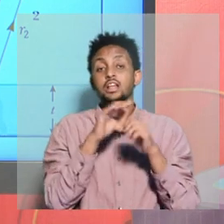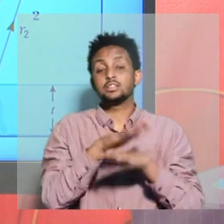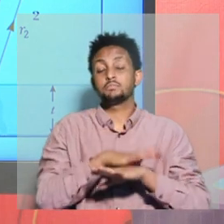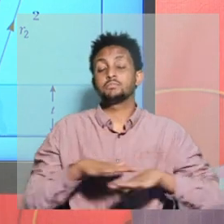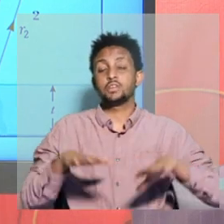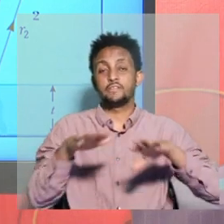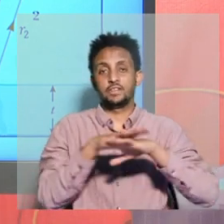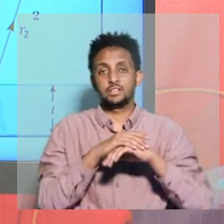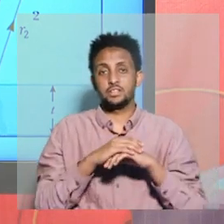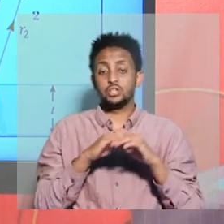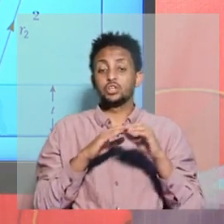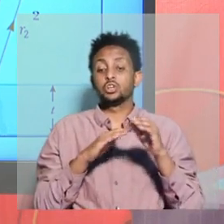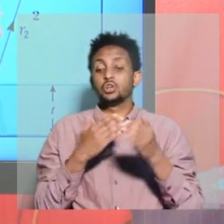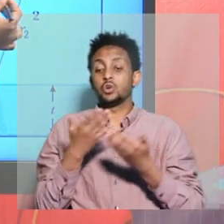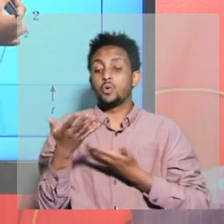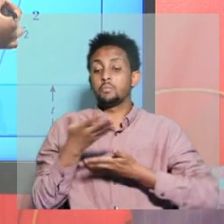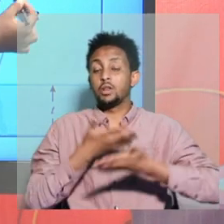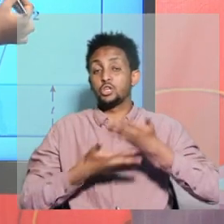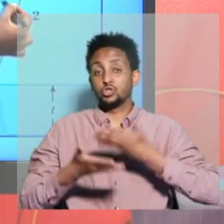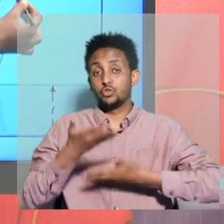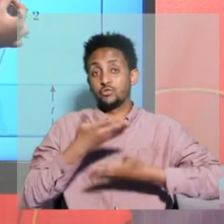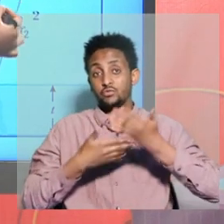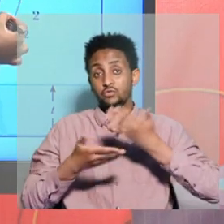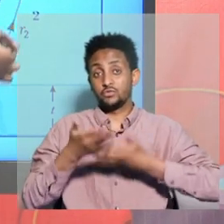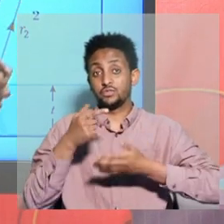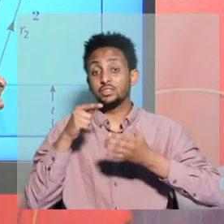surface. So the combination of these two rays,